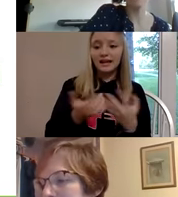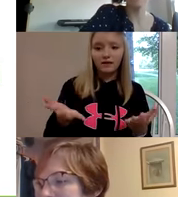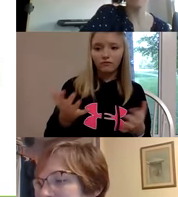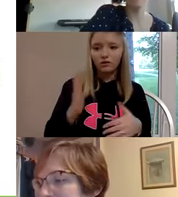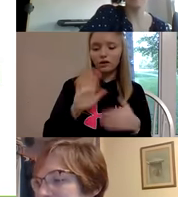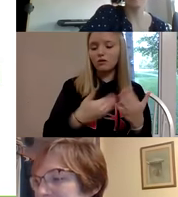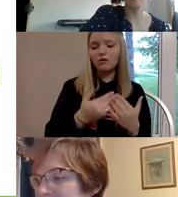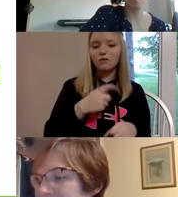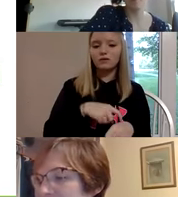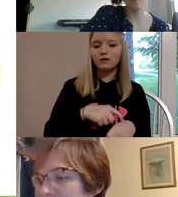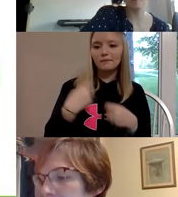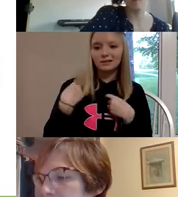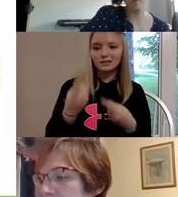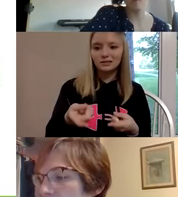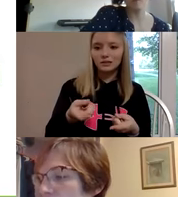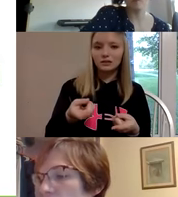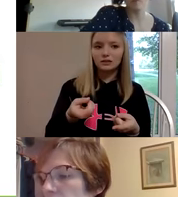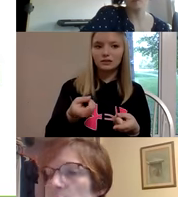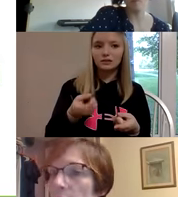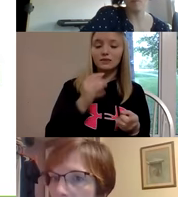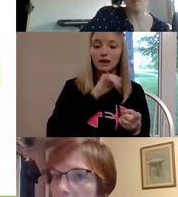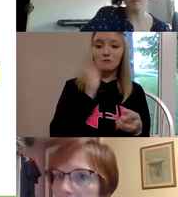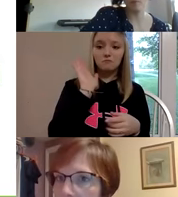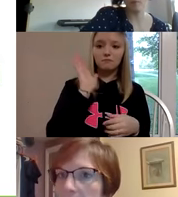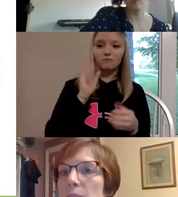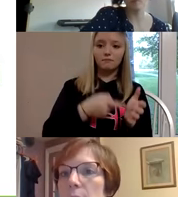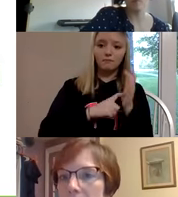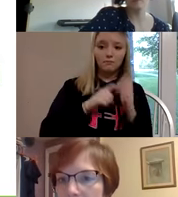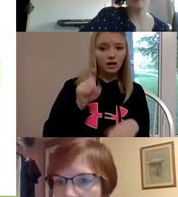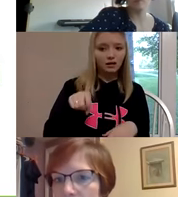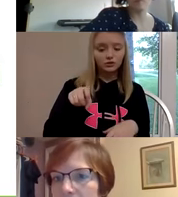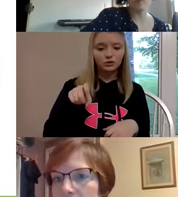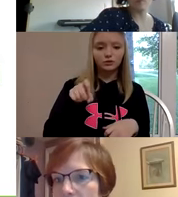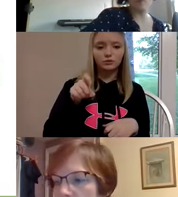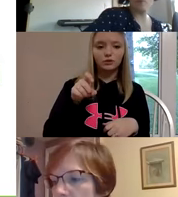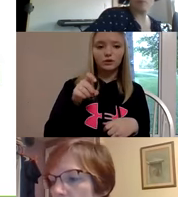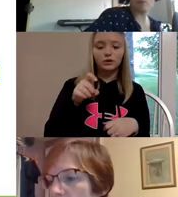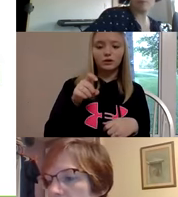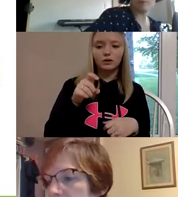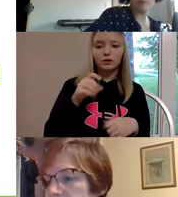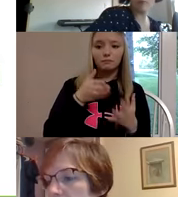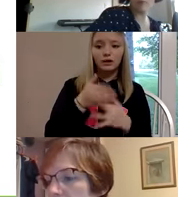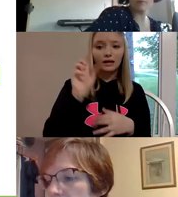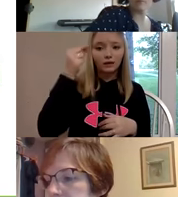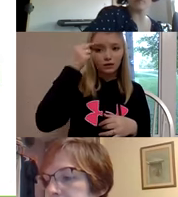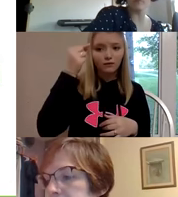been mandated or regulated by the government for so long,